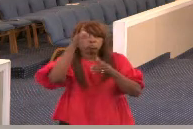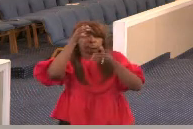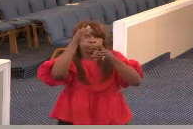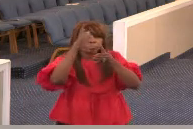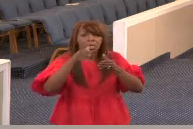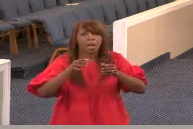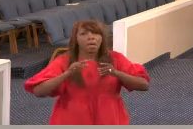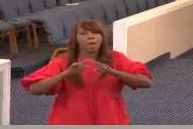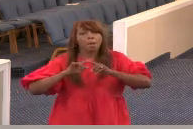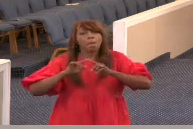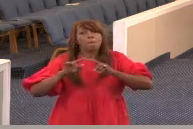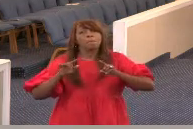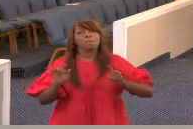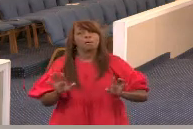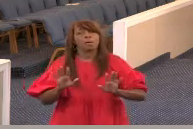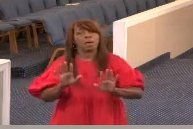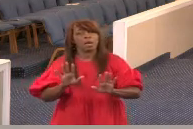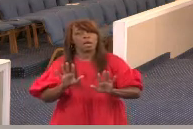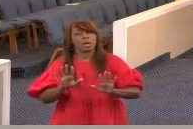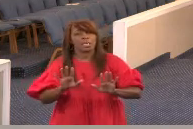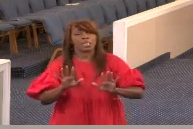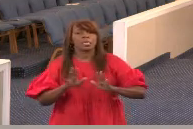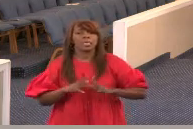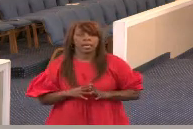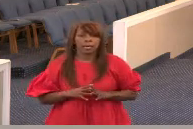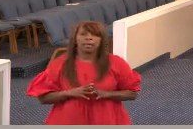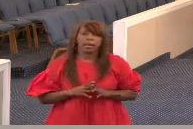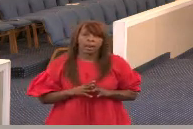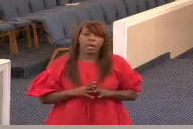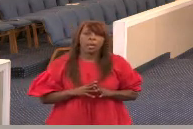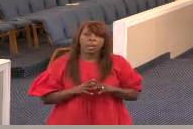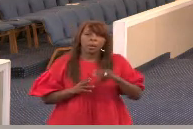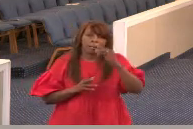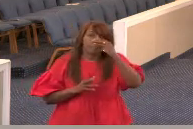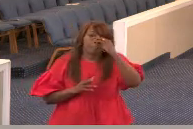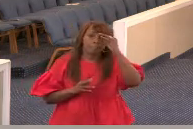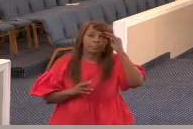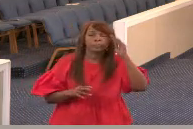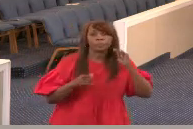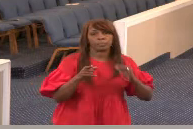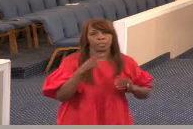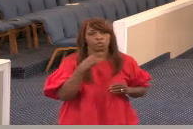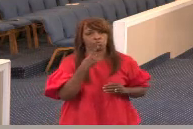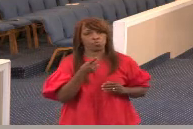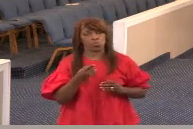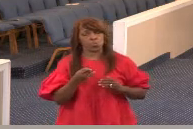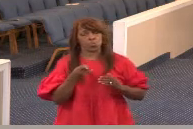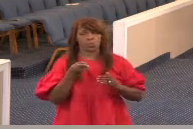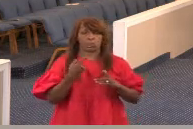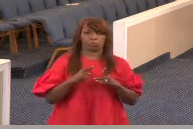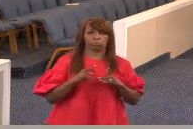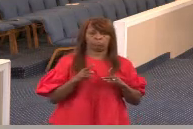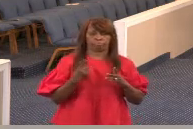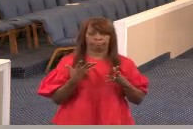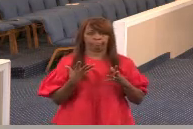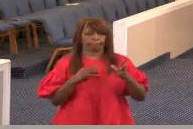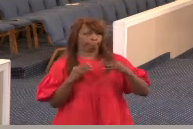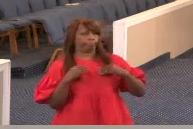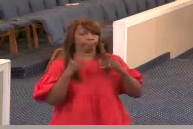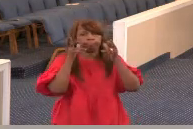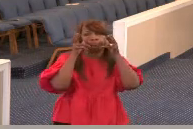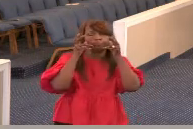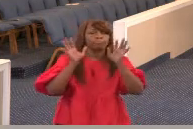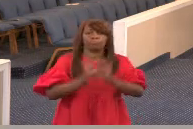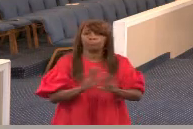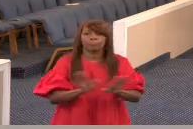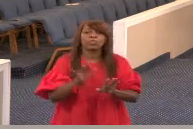But the catch here is that you can't just hear the word, you gotta